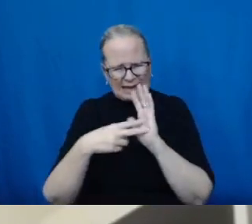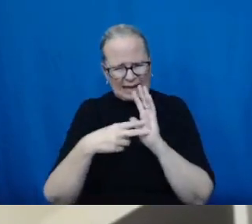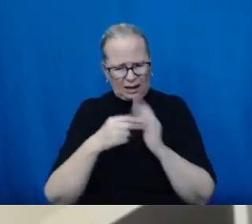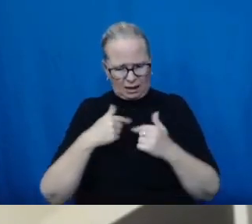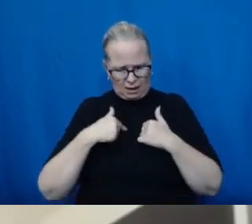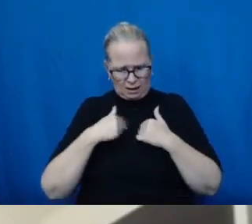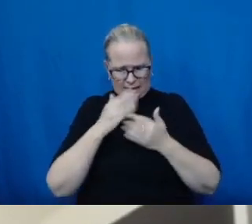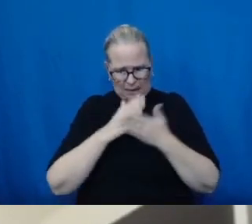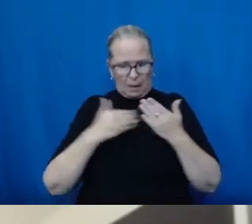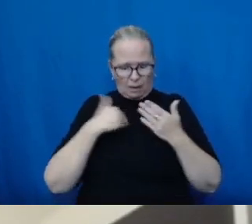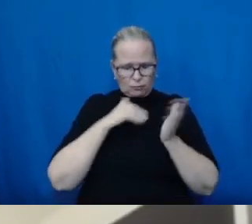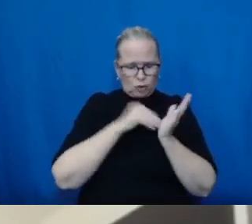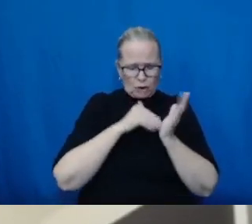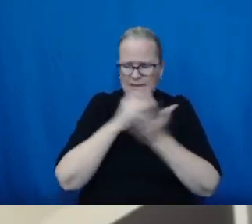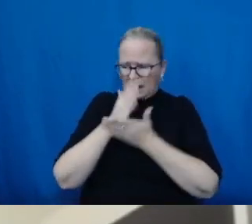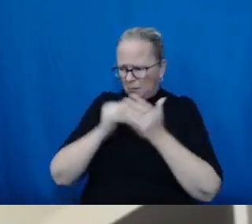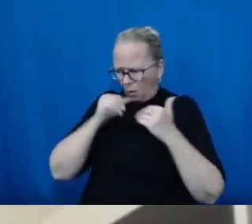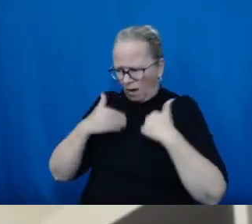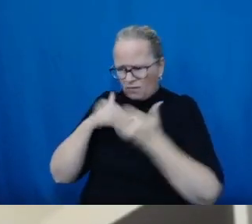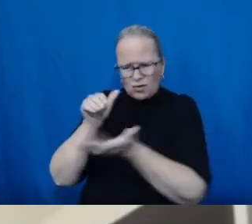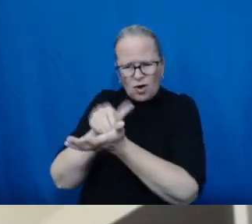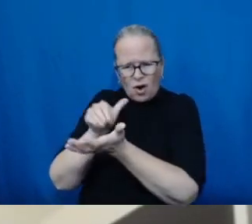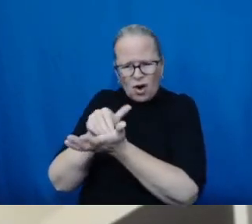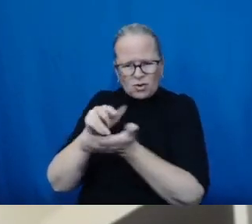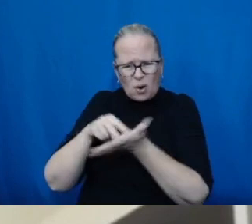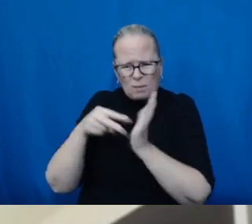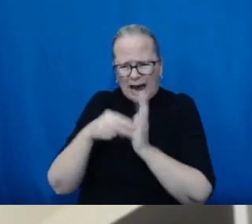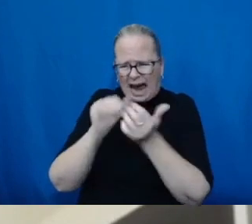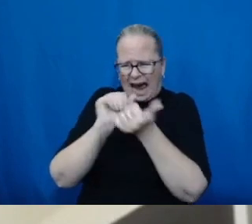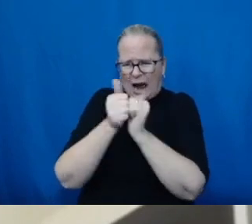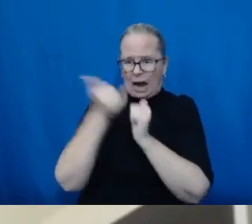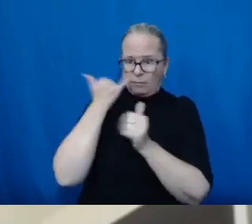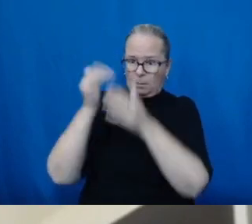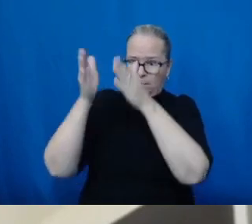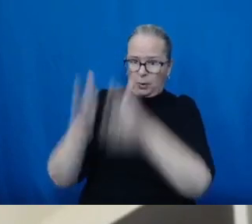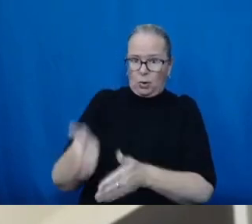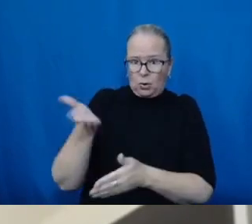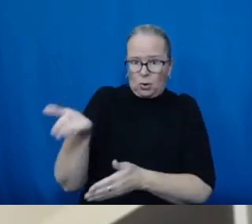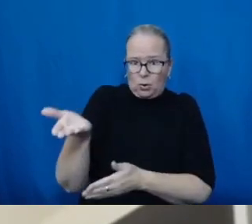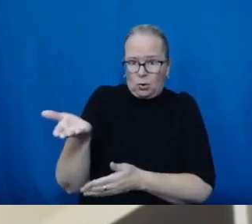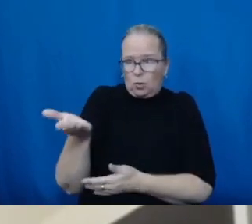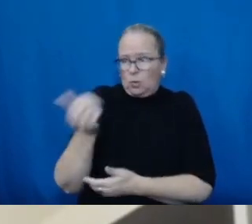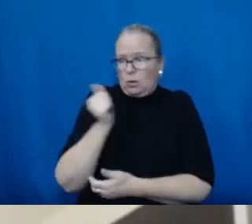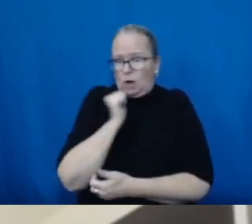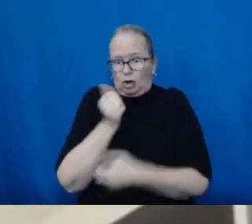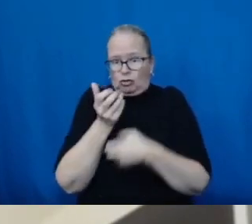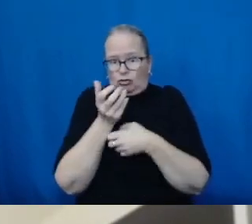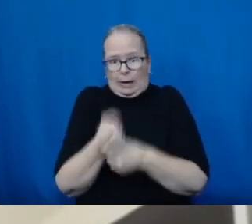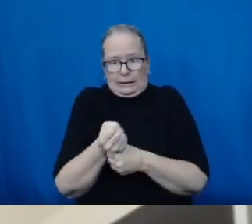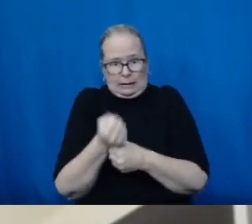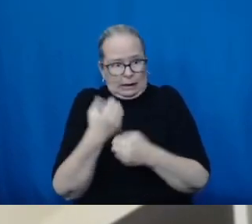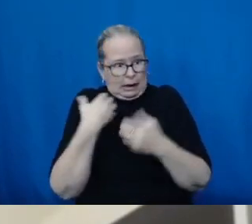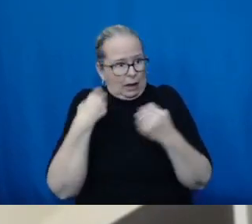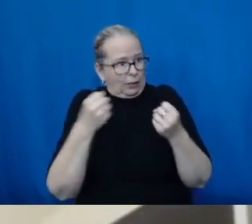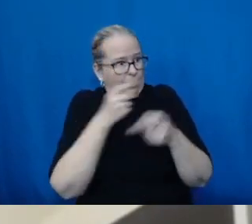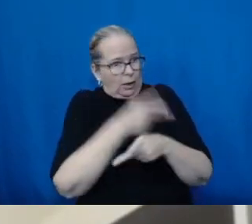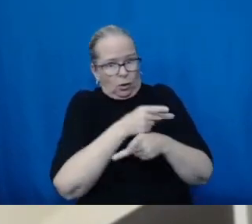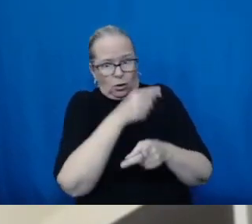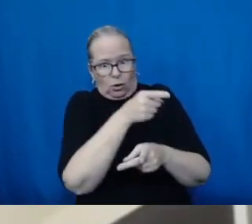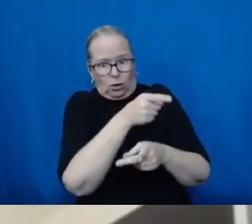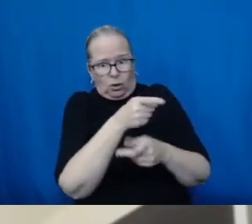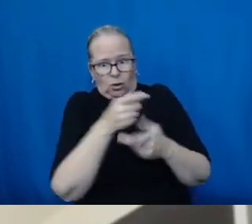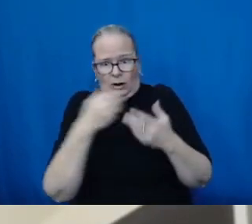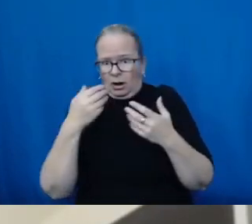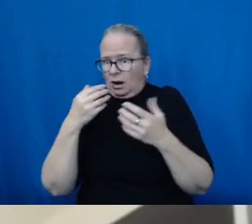trust the healthcare system, and that is their issue with the vaccines. If they're the ones who are like, well, this is all a hoax, they're lying about